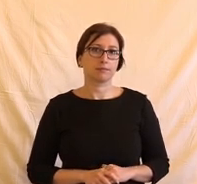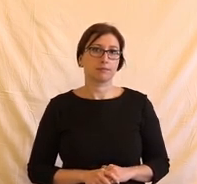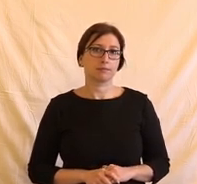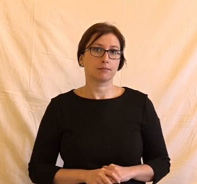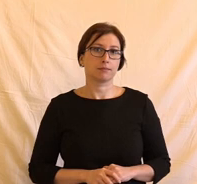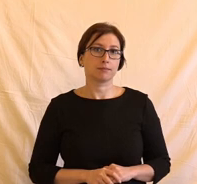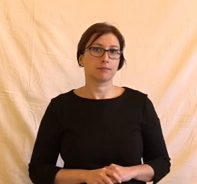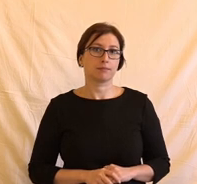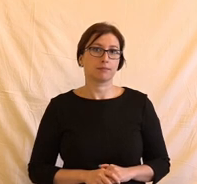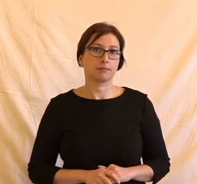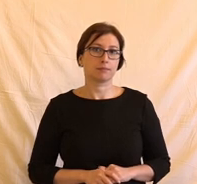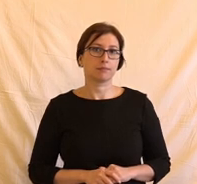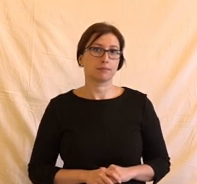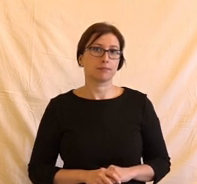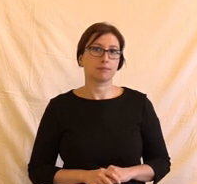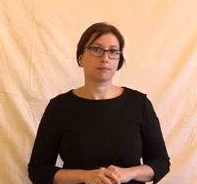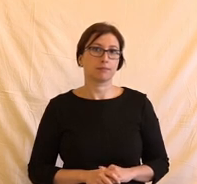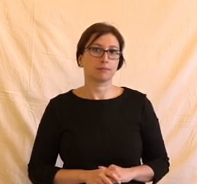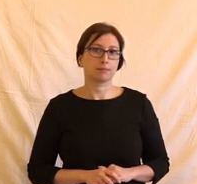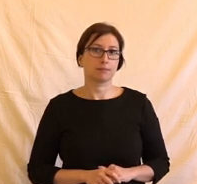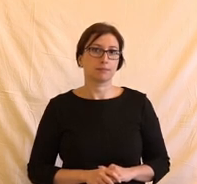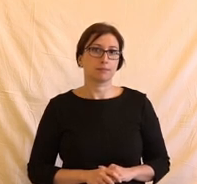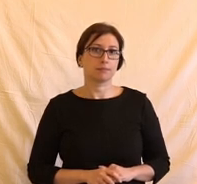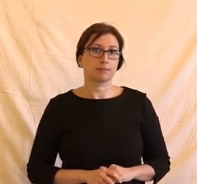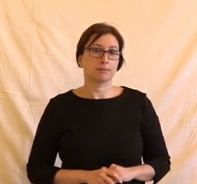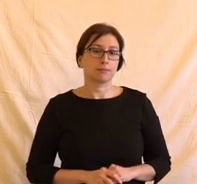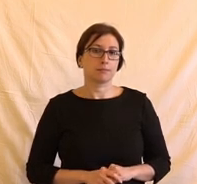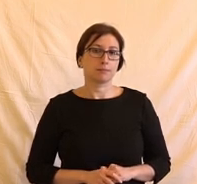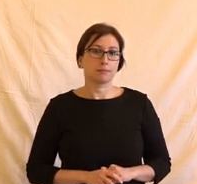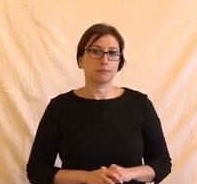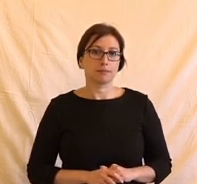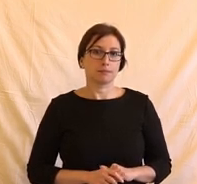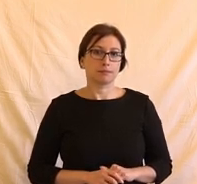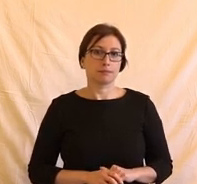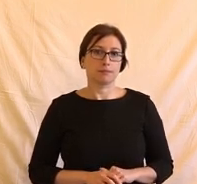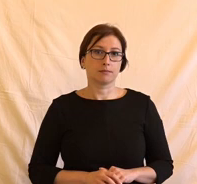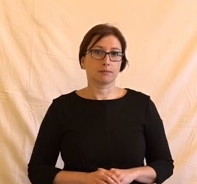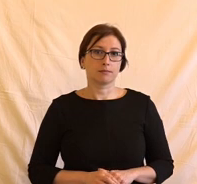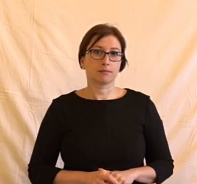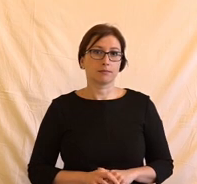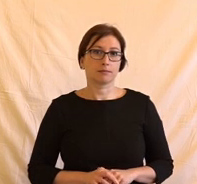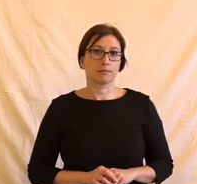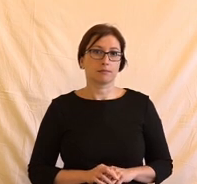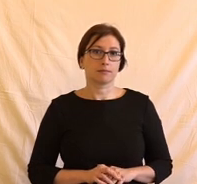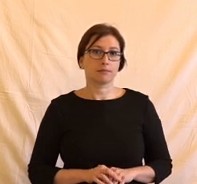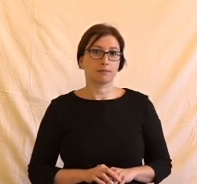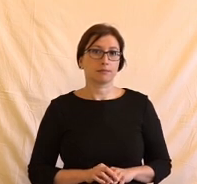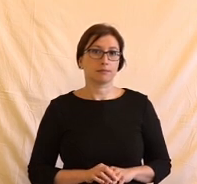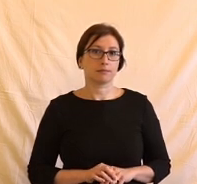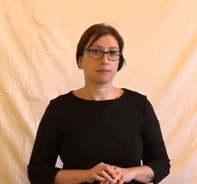of new electric vehicles. We're actually right now at 65% electric vehicles